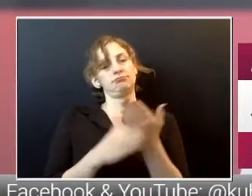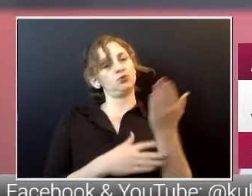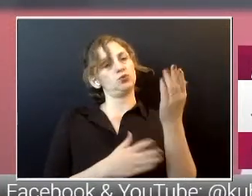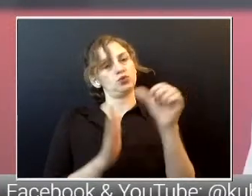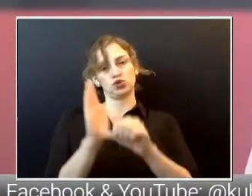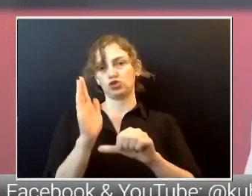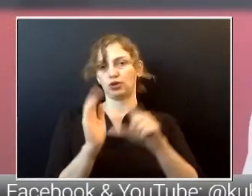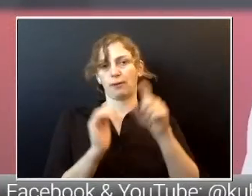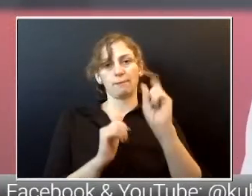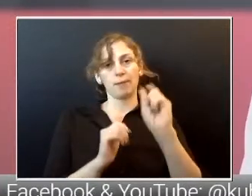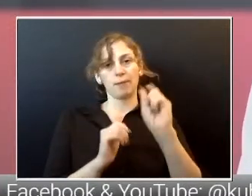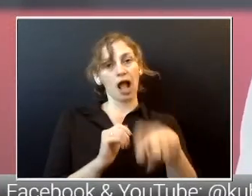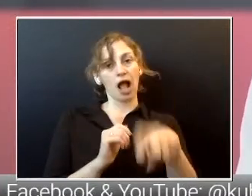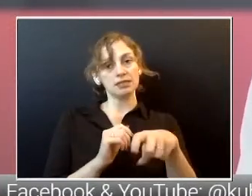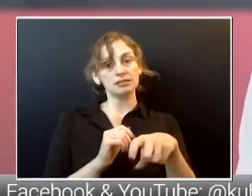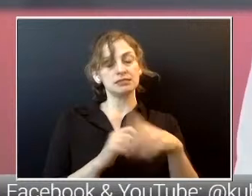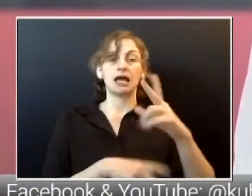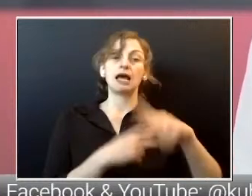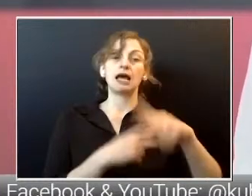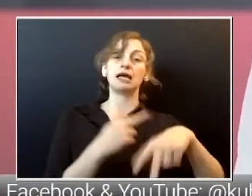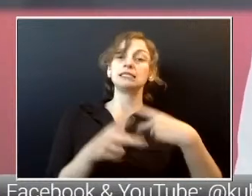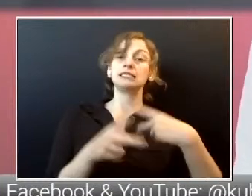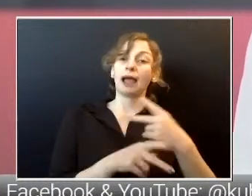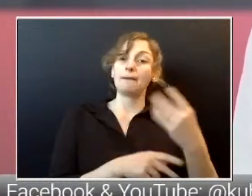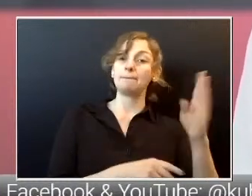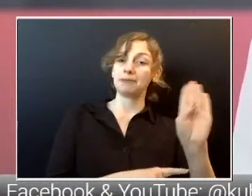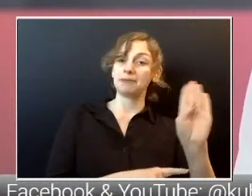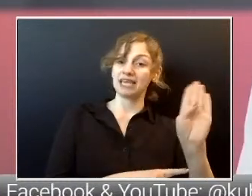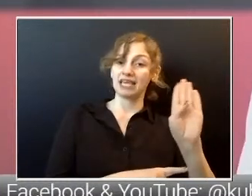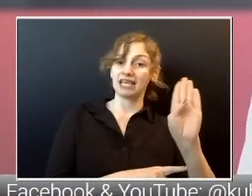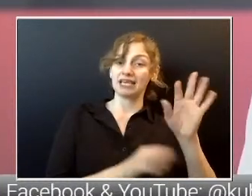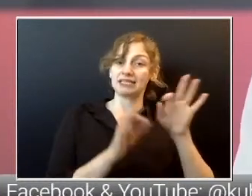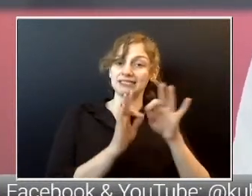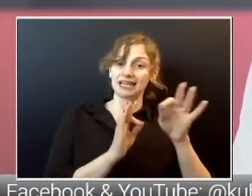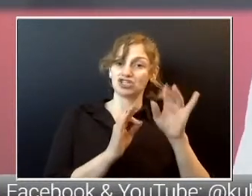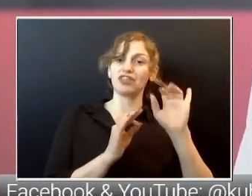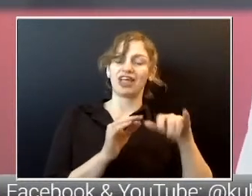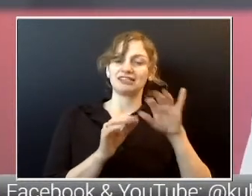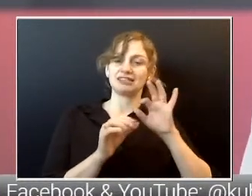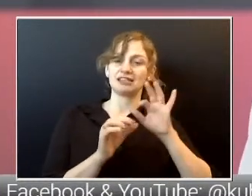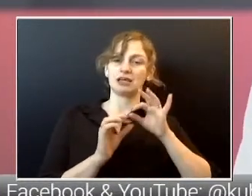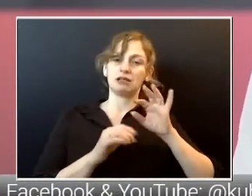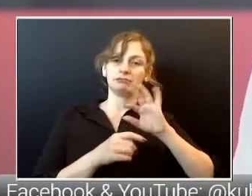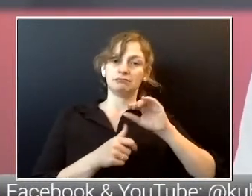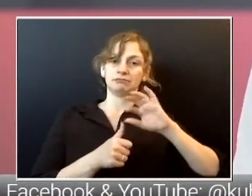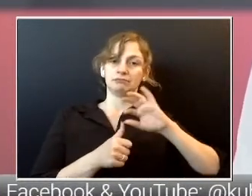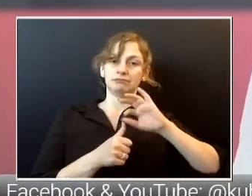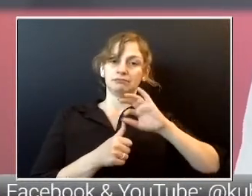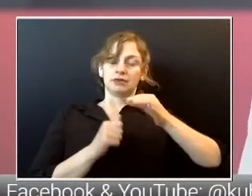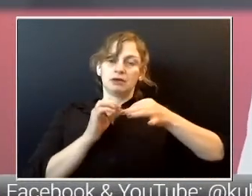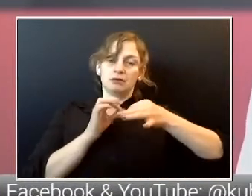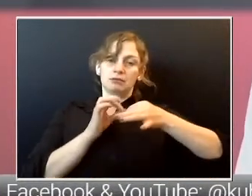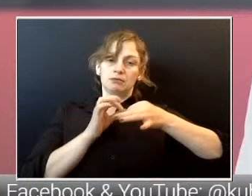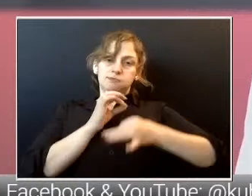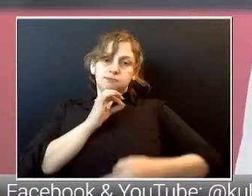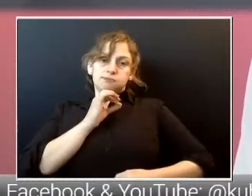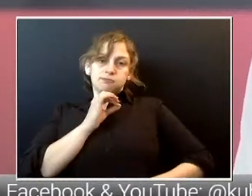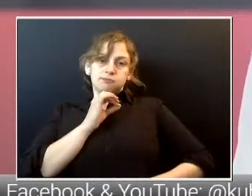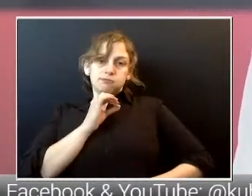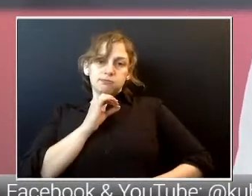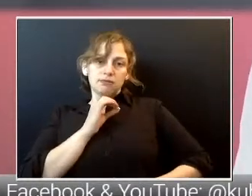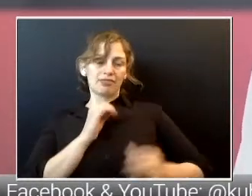called type B dissection, which involves that back part of the aorta that I was talking about that goes down the chest into the